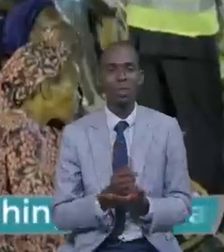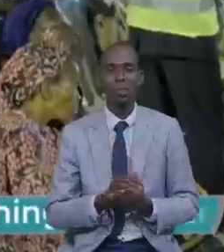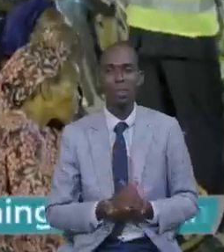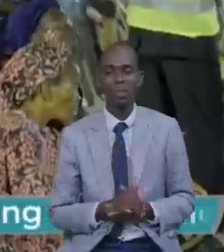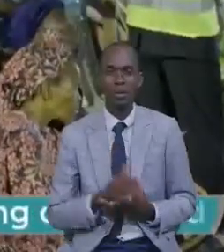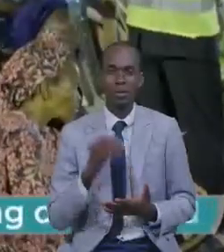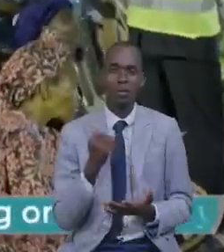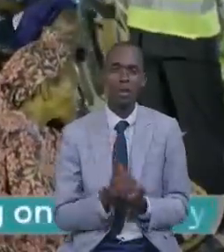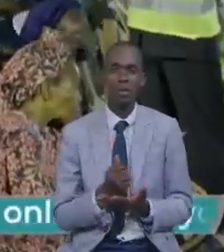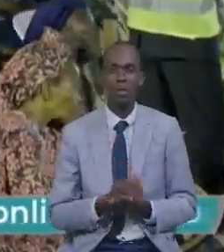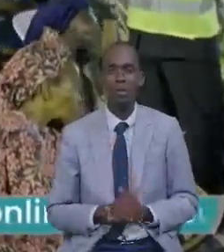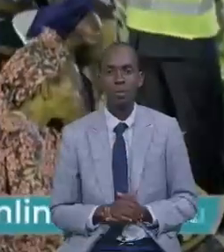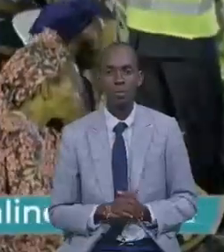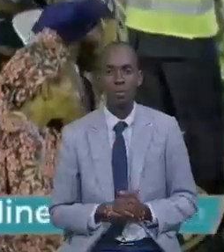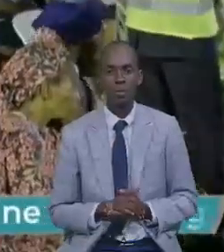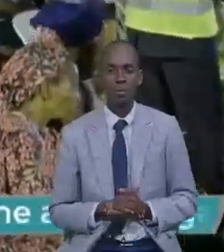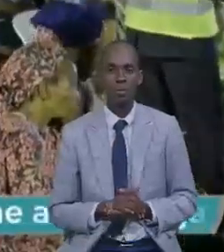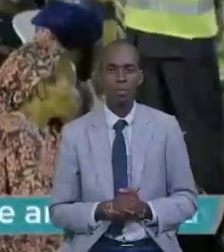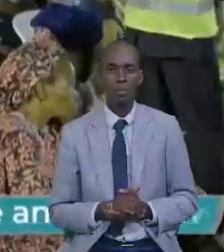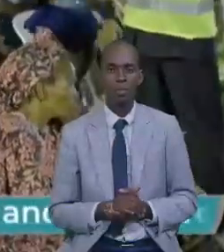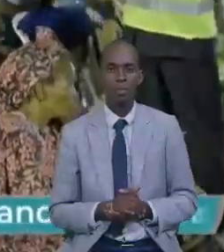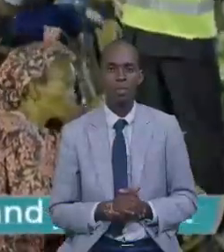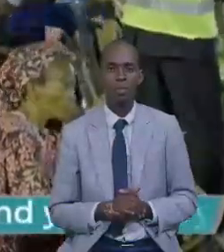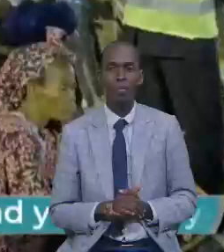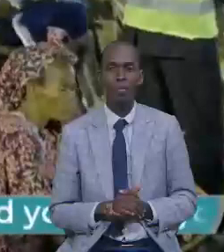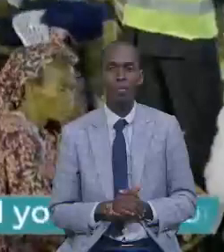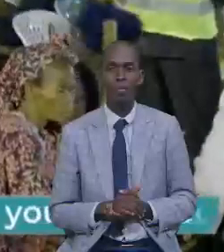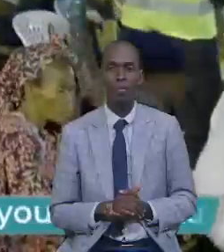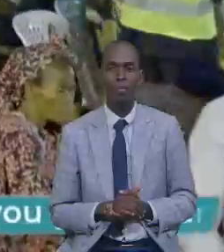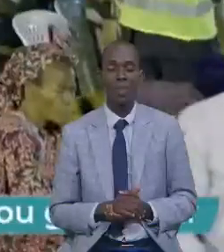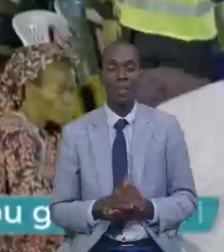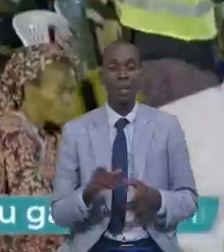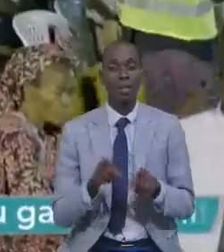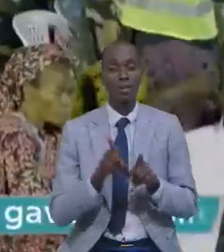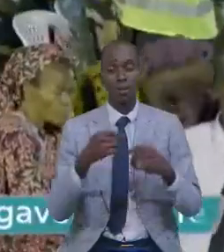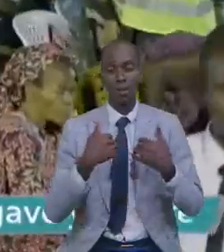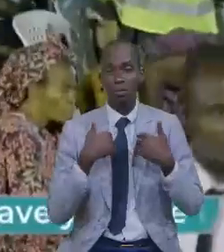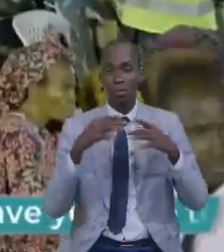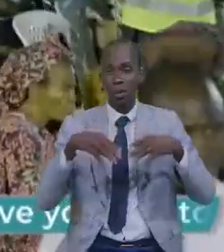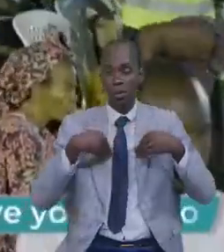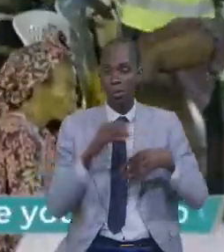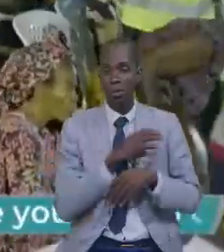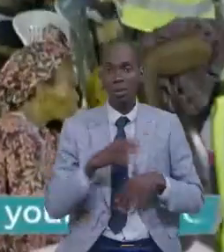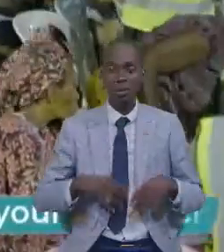Amen. Counselors, please, let's go around, take their particulars,